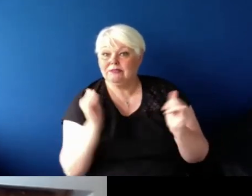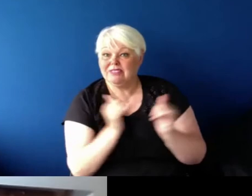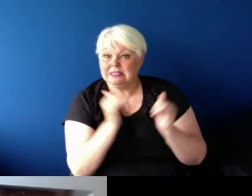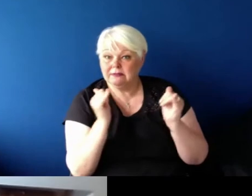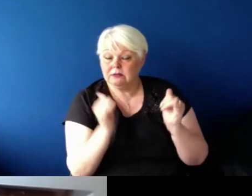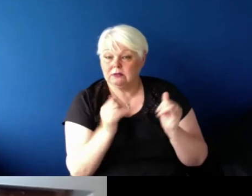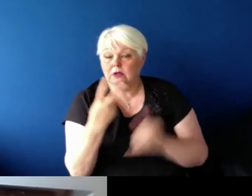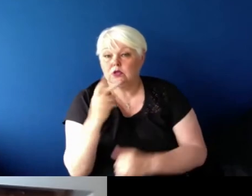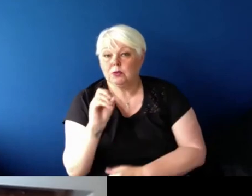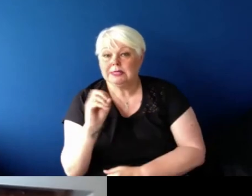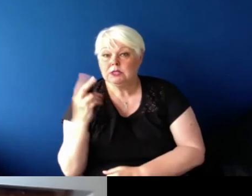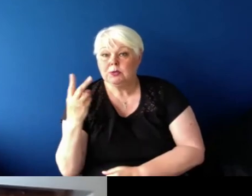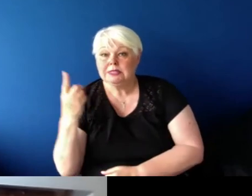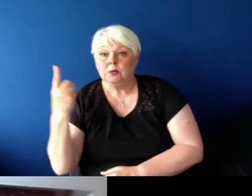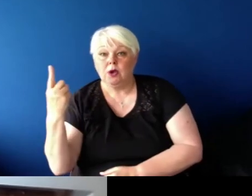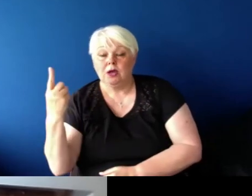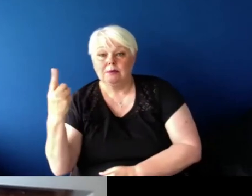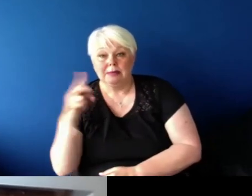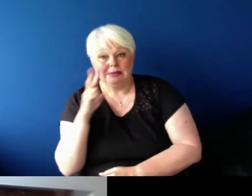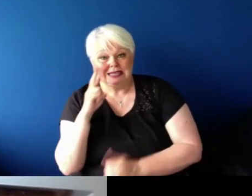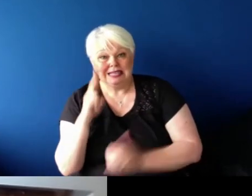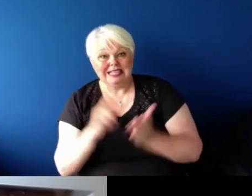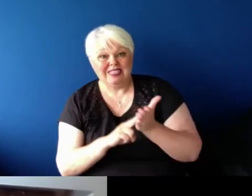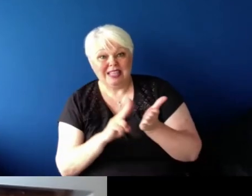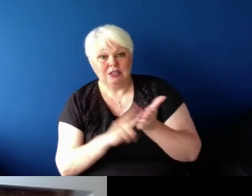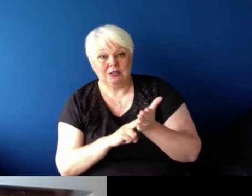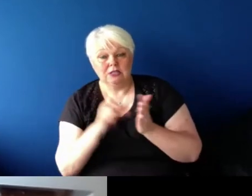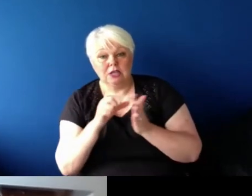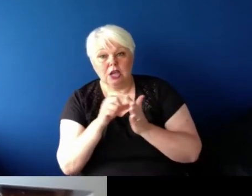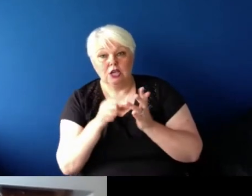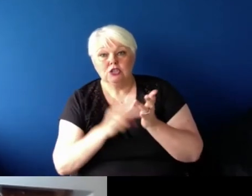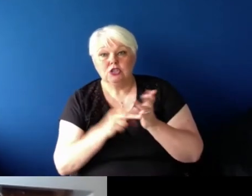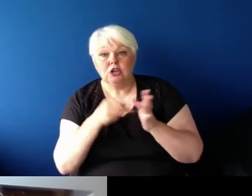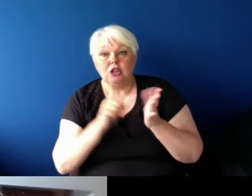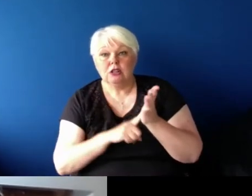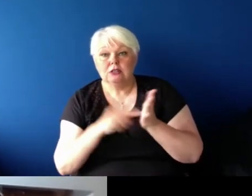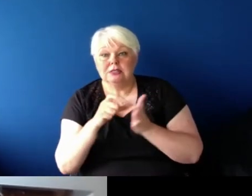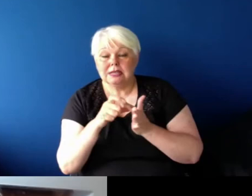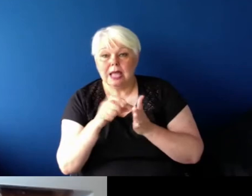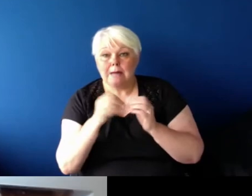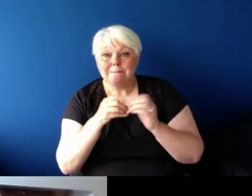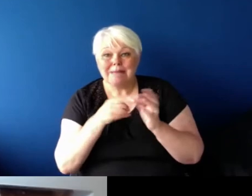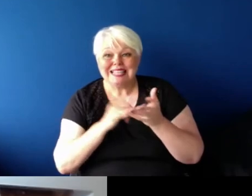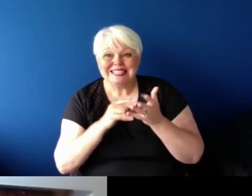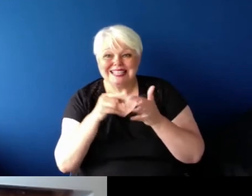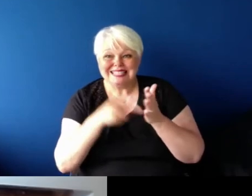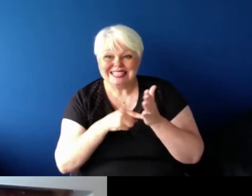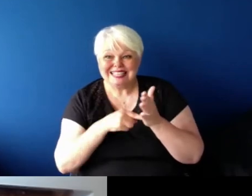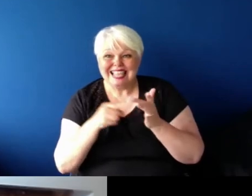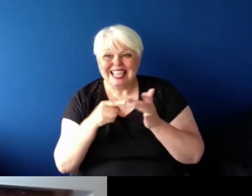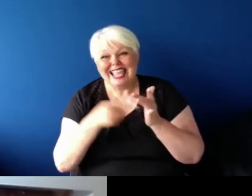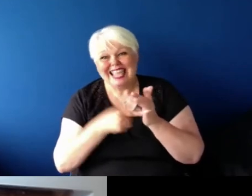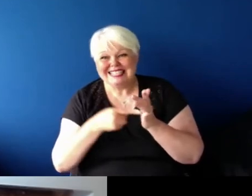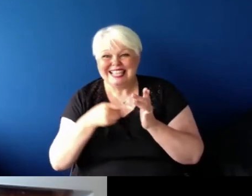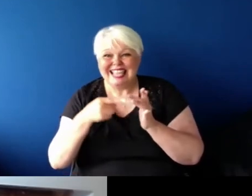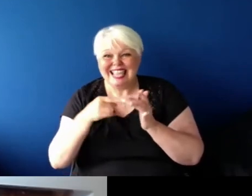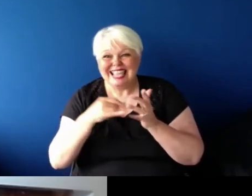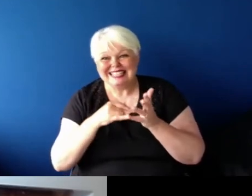2021, some of you may have seen Nathaniel as Donald Bassett in It's a Sin, Channel 4's hit drama written by Russell T Davies